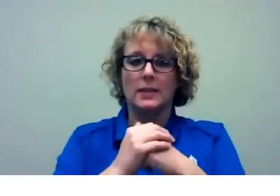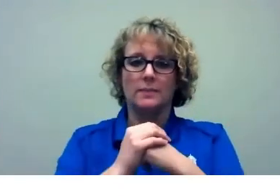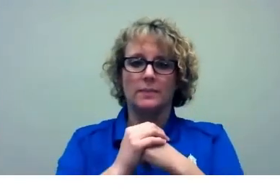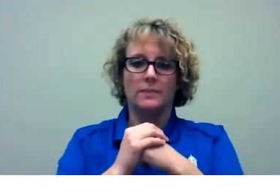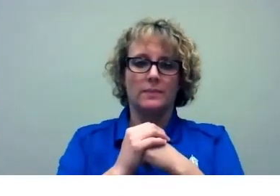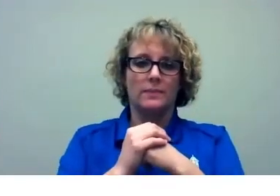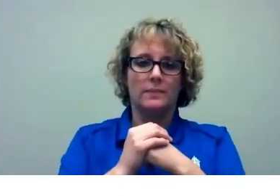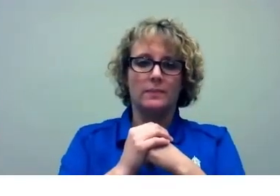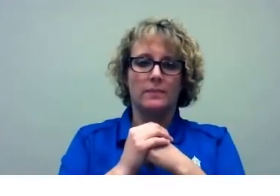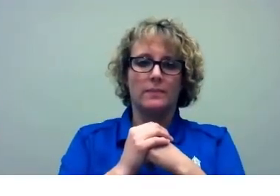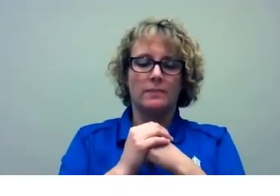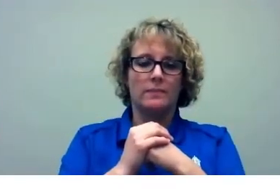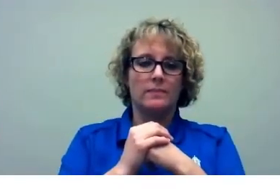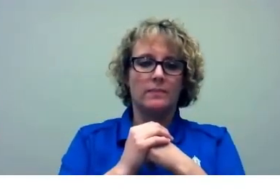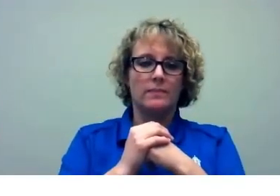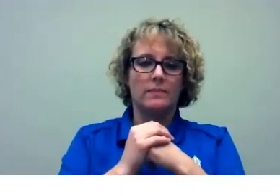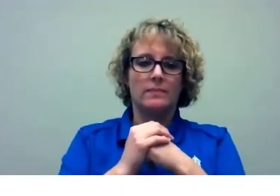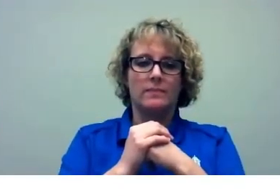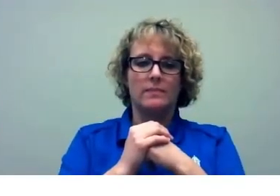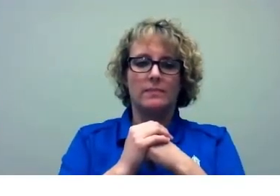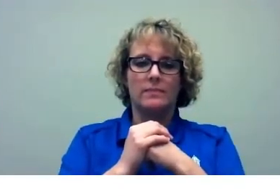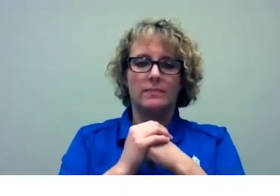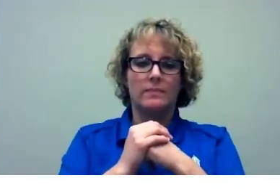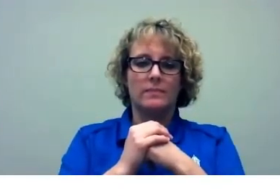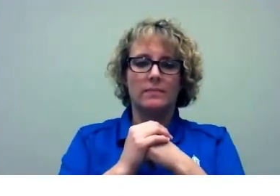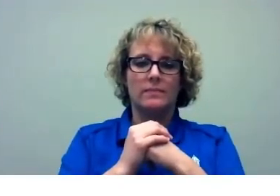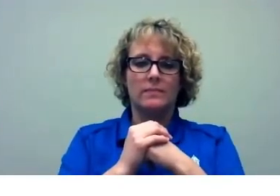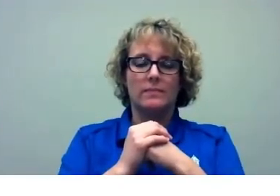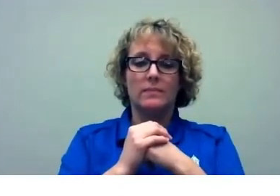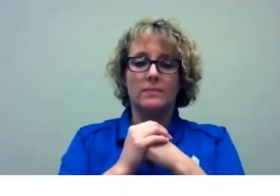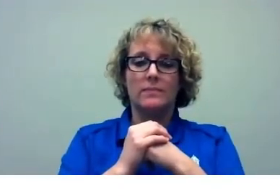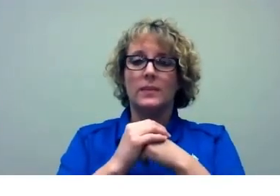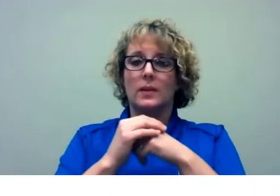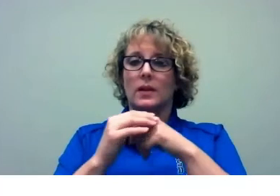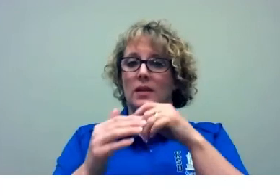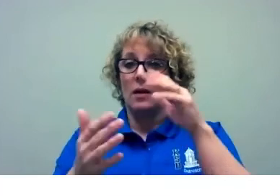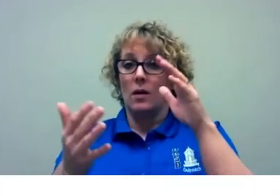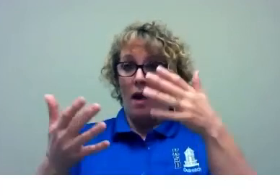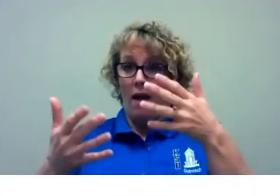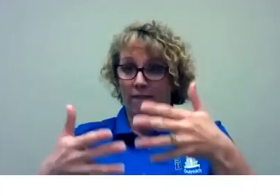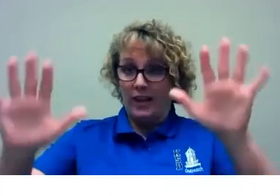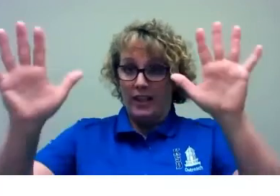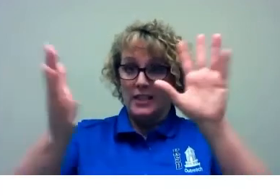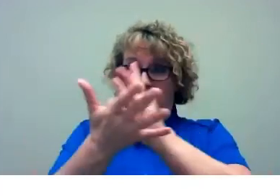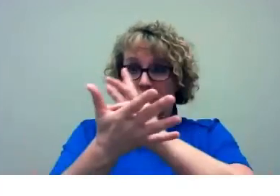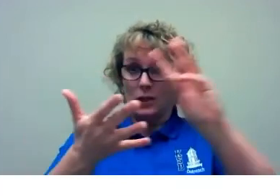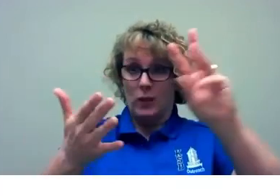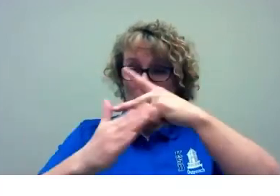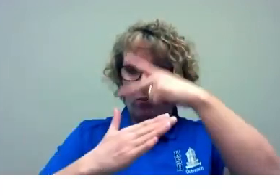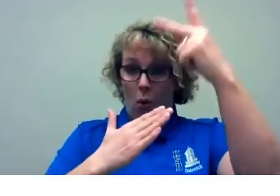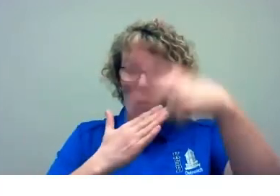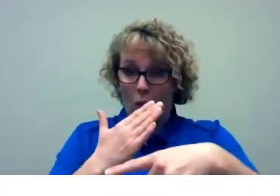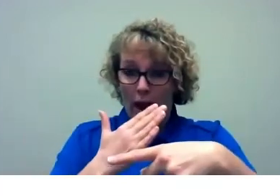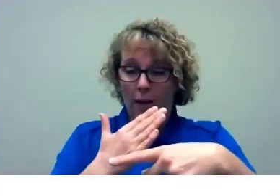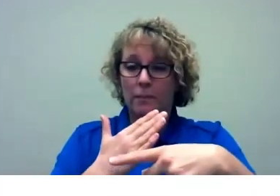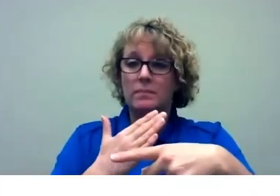Now, as your PSA, I will contact you every 2 weeks, and I'll just say, hey, how's it going? Do you need some